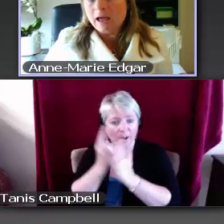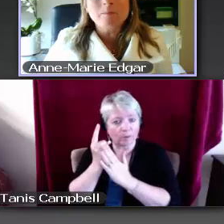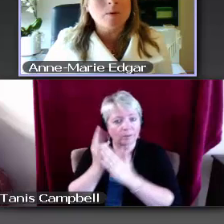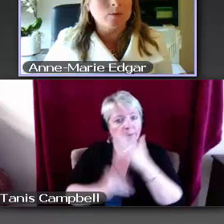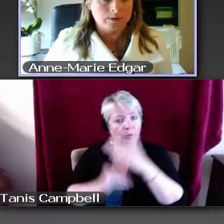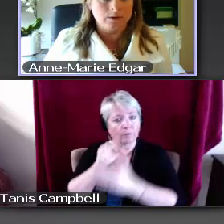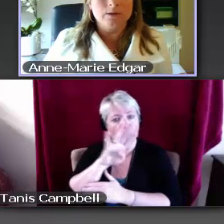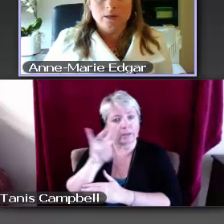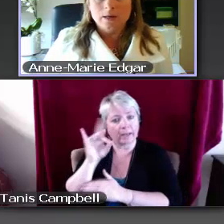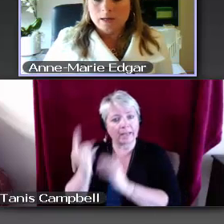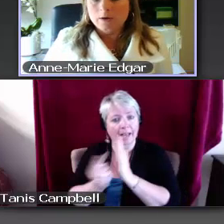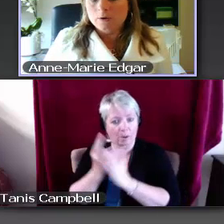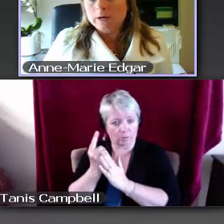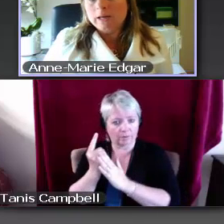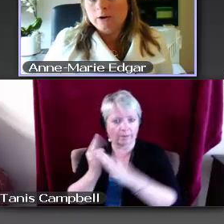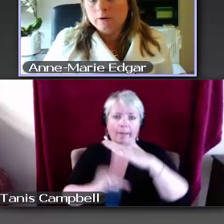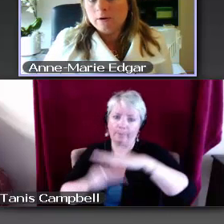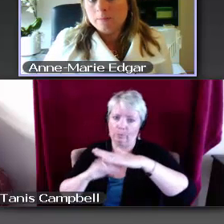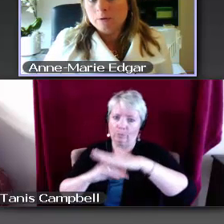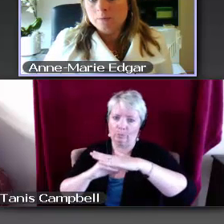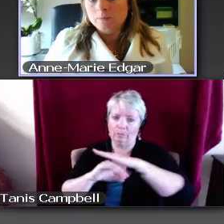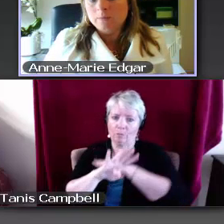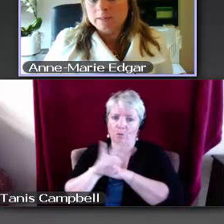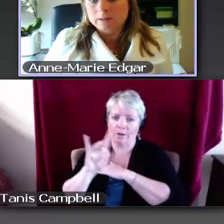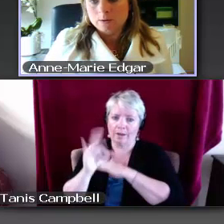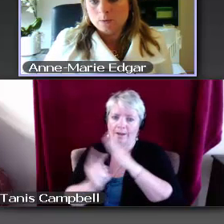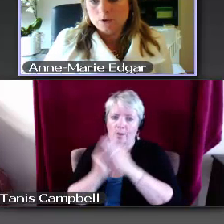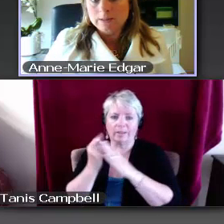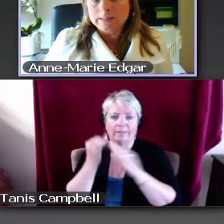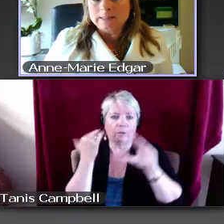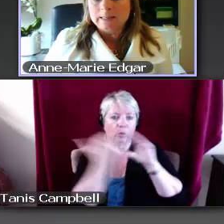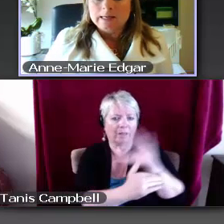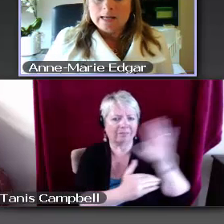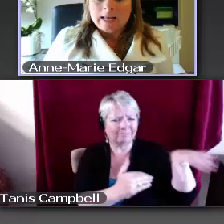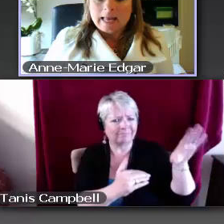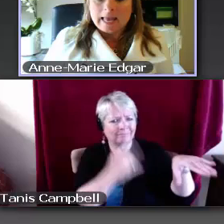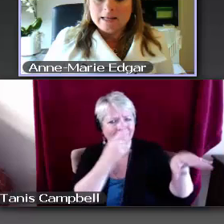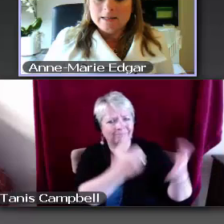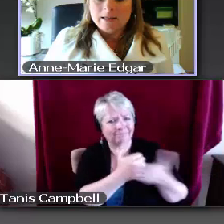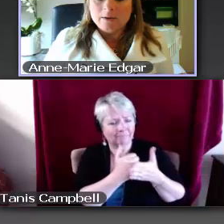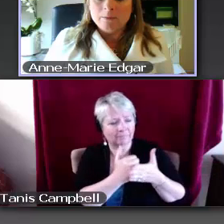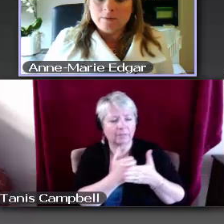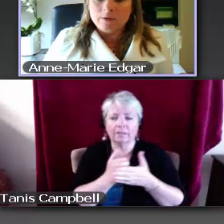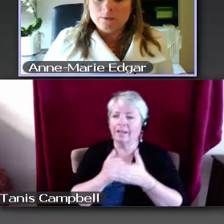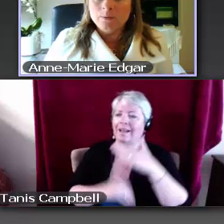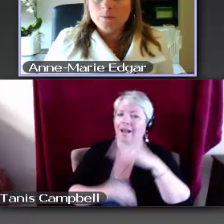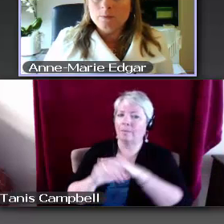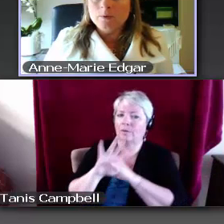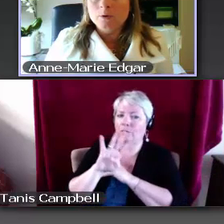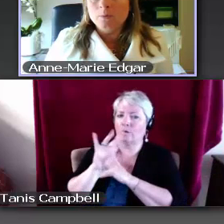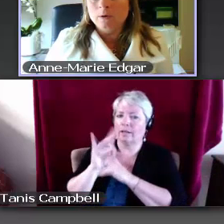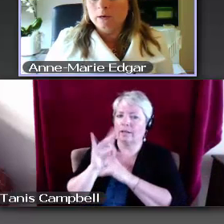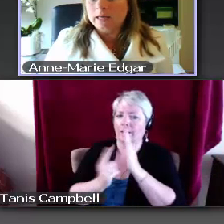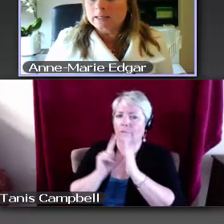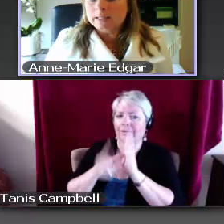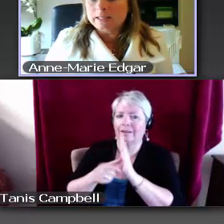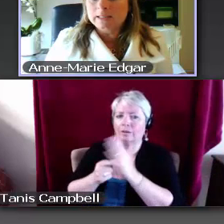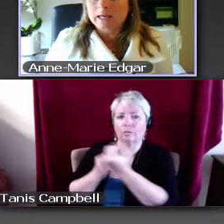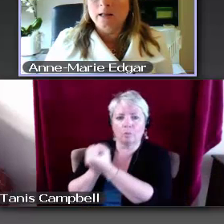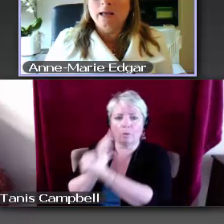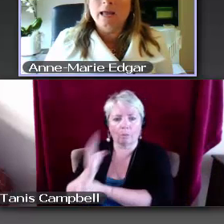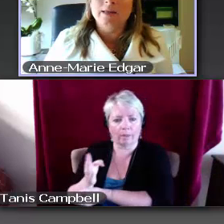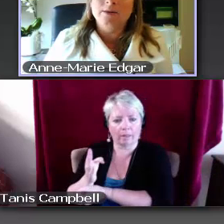business at most. You're going to hear from your business coaches, and they review your work